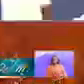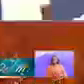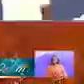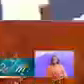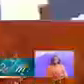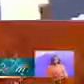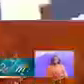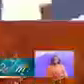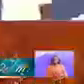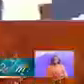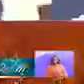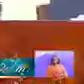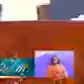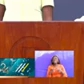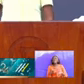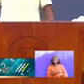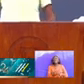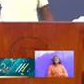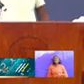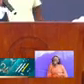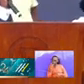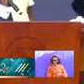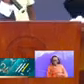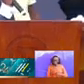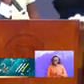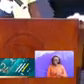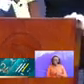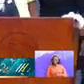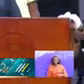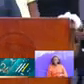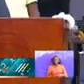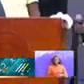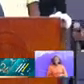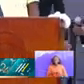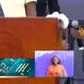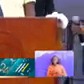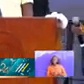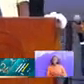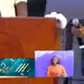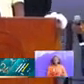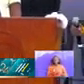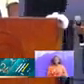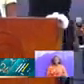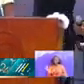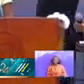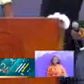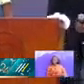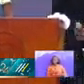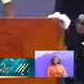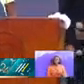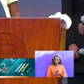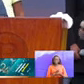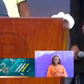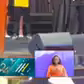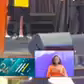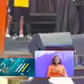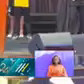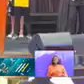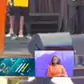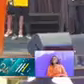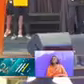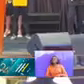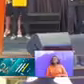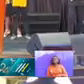not put your name to shame we need to have that appetite where we can be genuine when David went to the Lord he